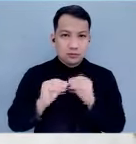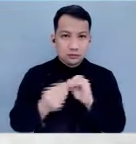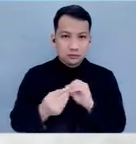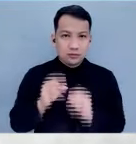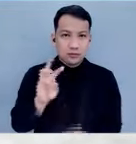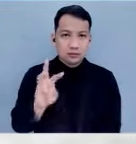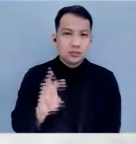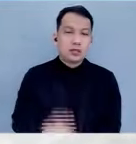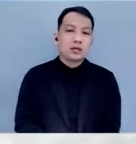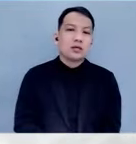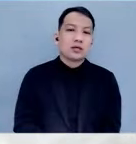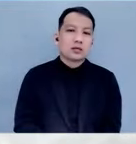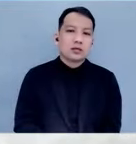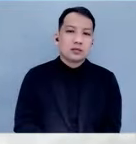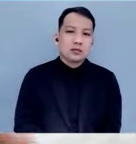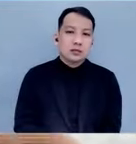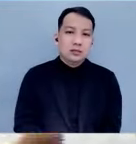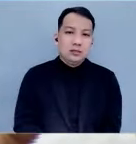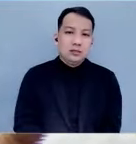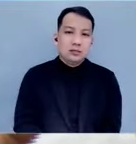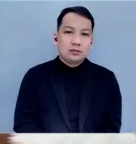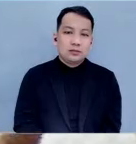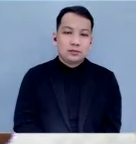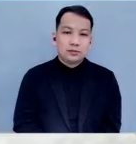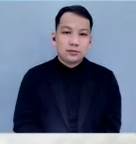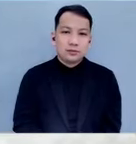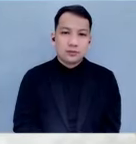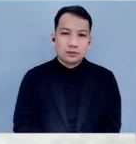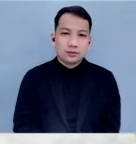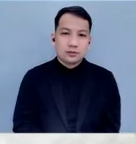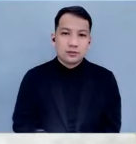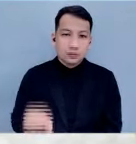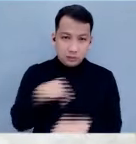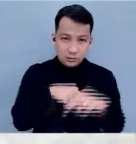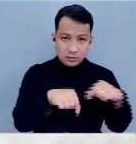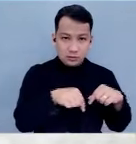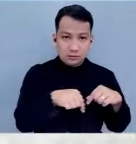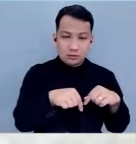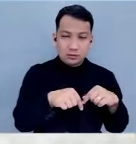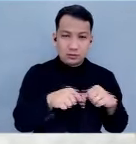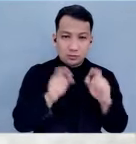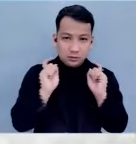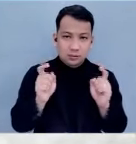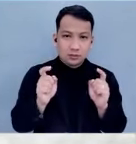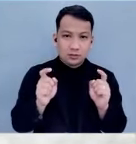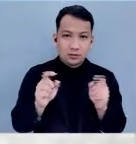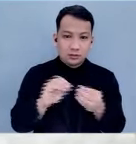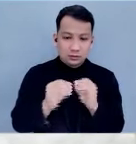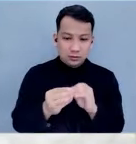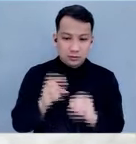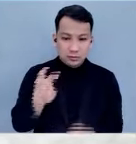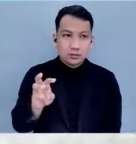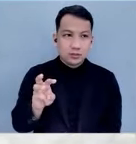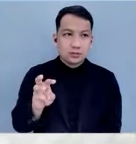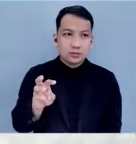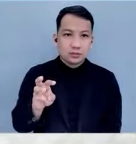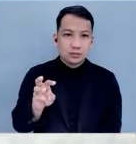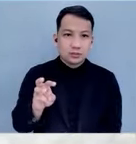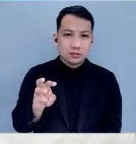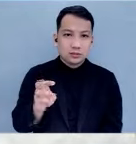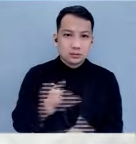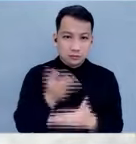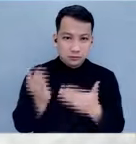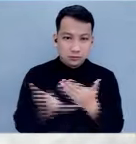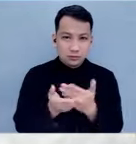and in fact, if we backtrack that resolution of both houses number 6 filed by